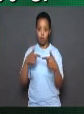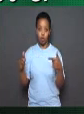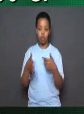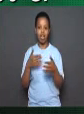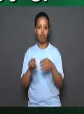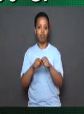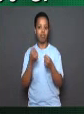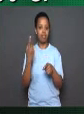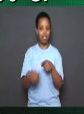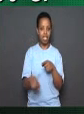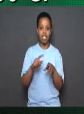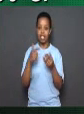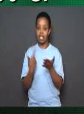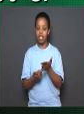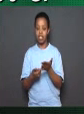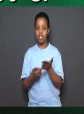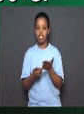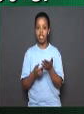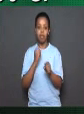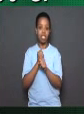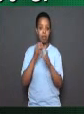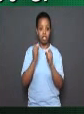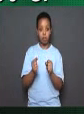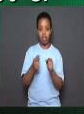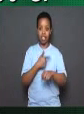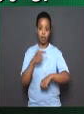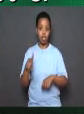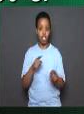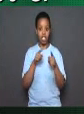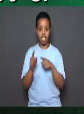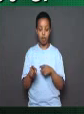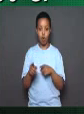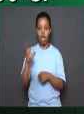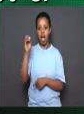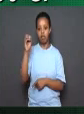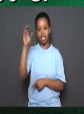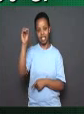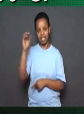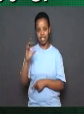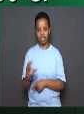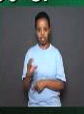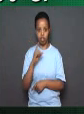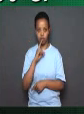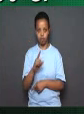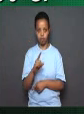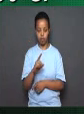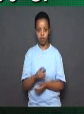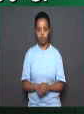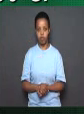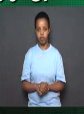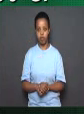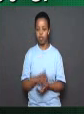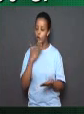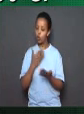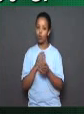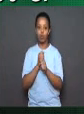only function up to temperatures of 50 degrees Celsius. Well